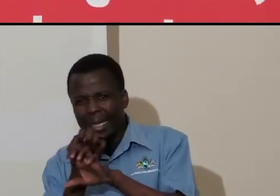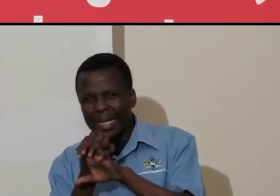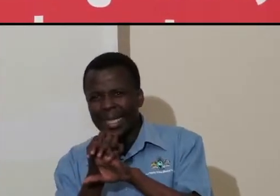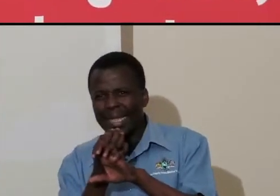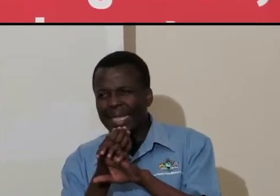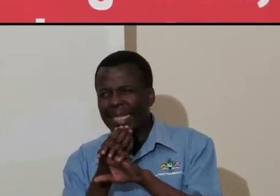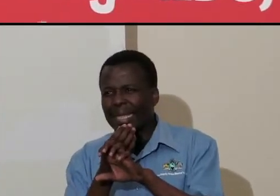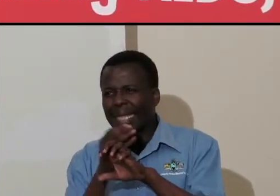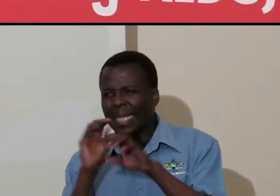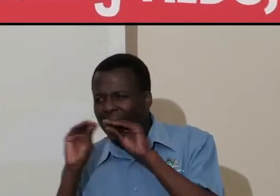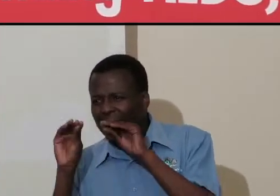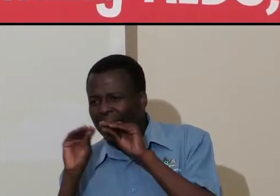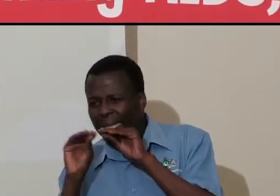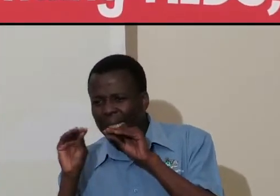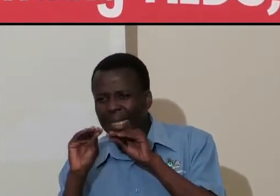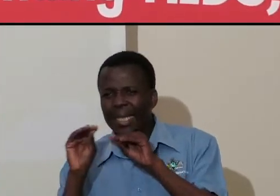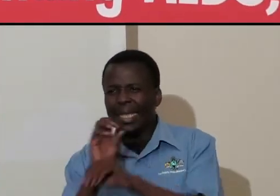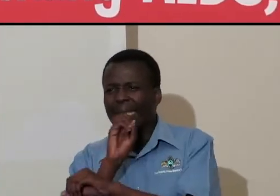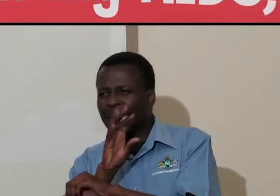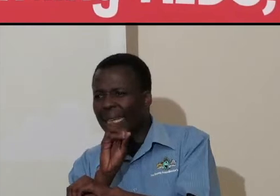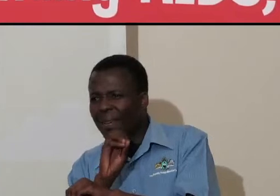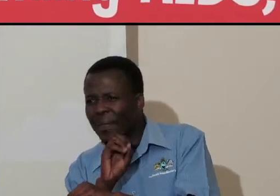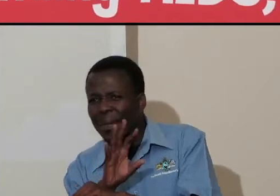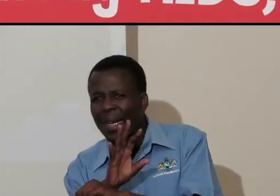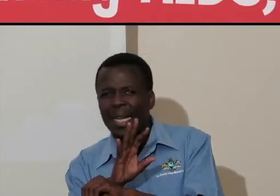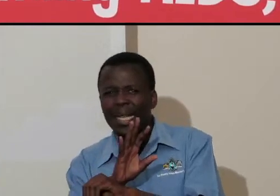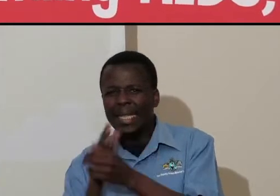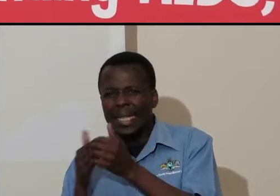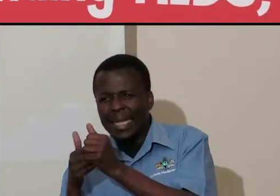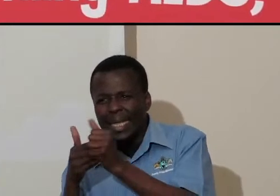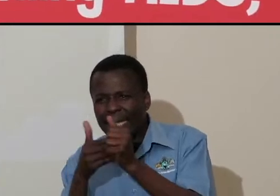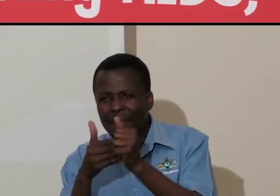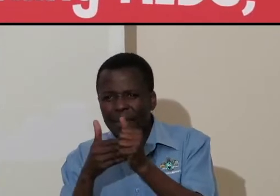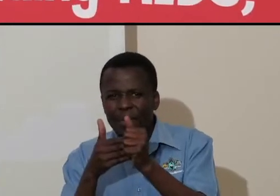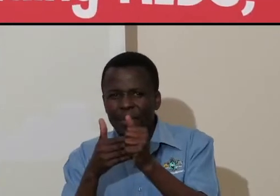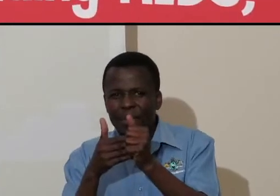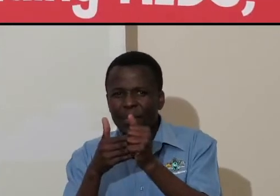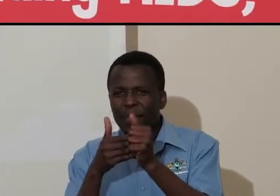Teaching, guidance, advice about